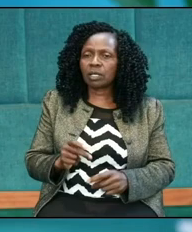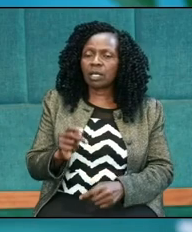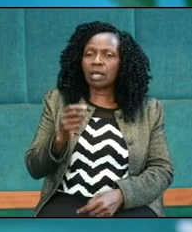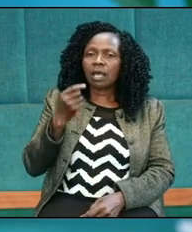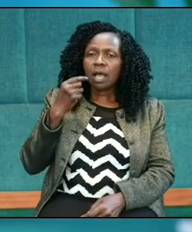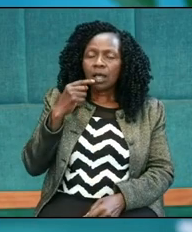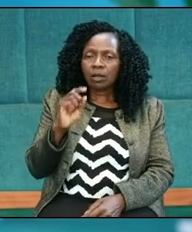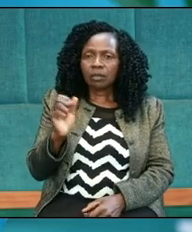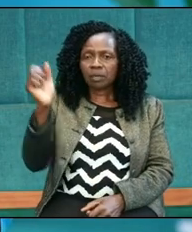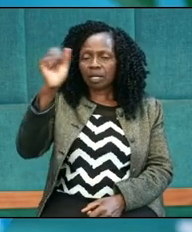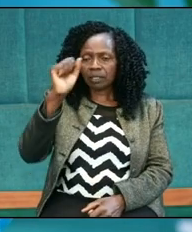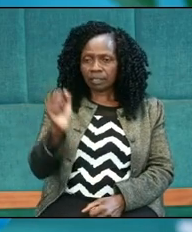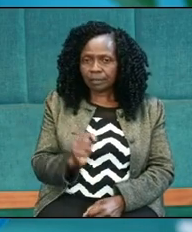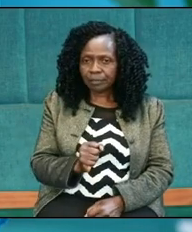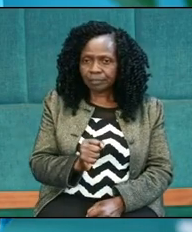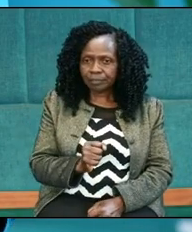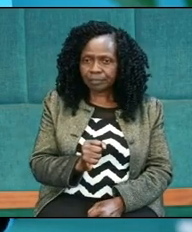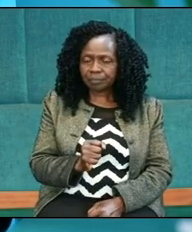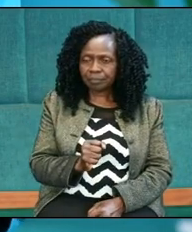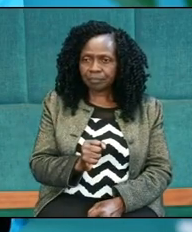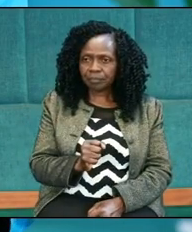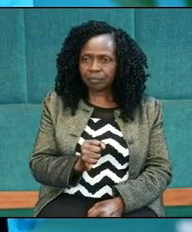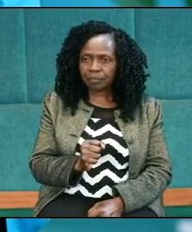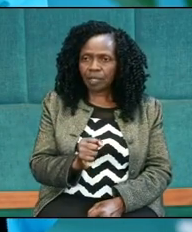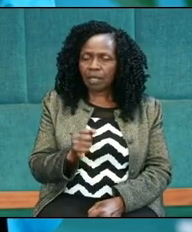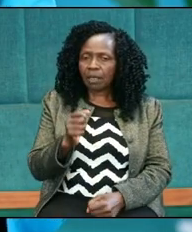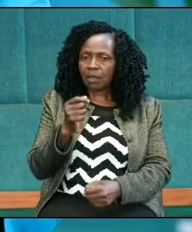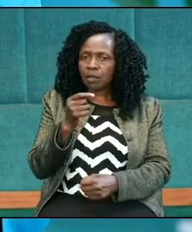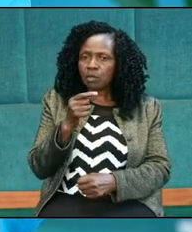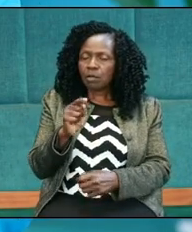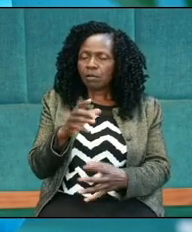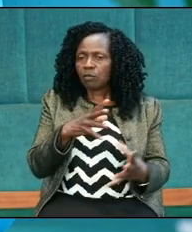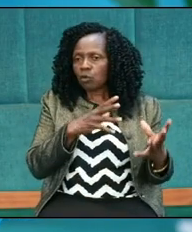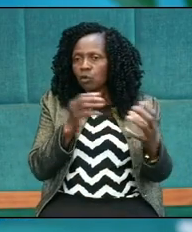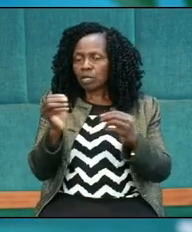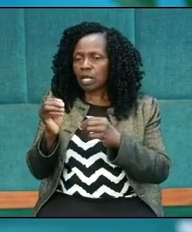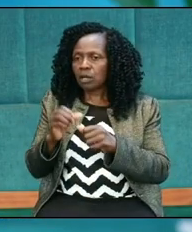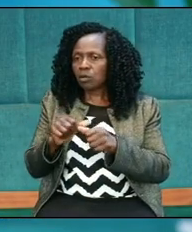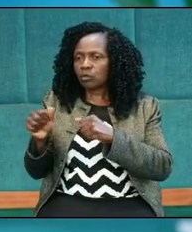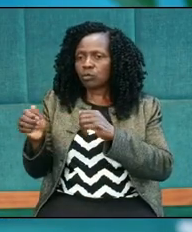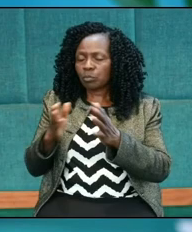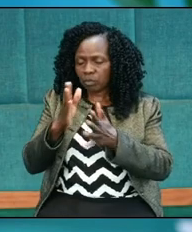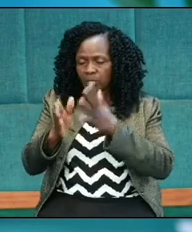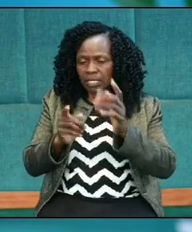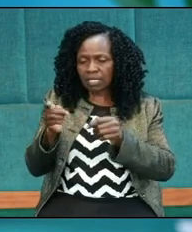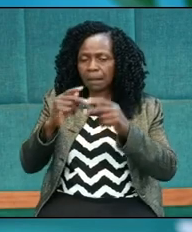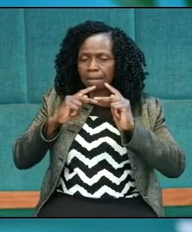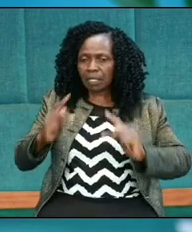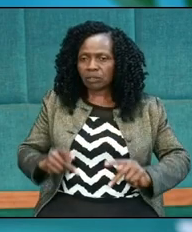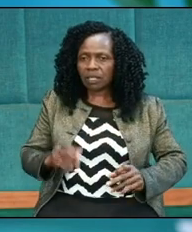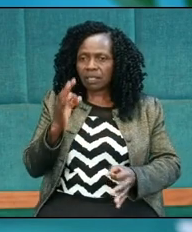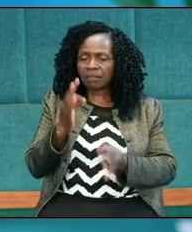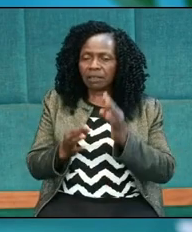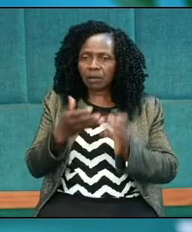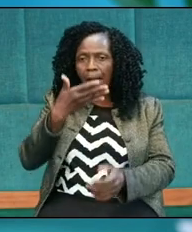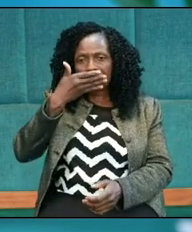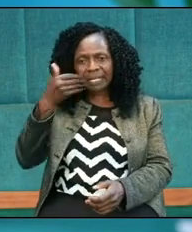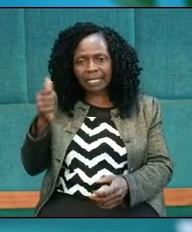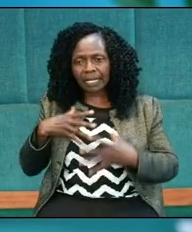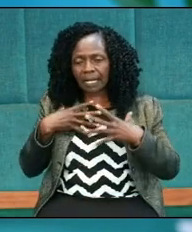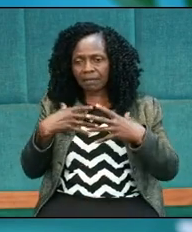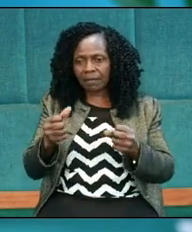touched whatever is supposed to be operated on, but you have gone a long way to prepare this person even for a better